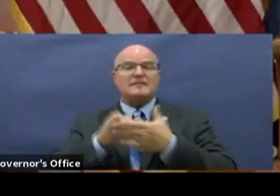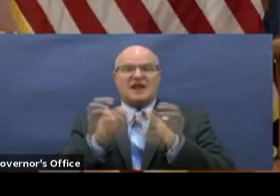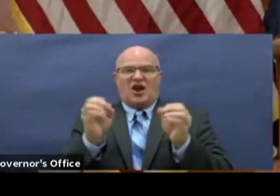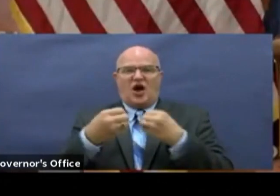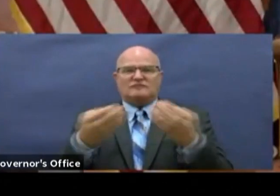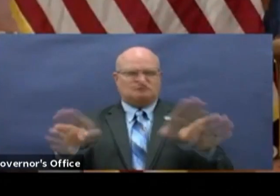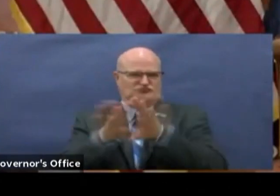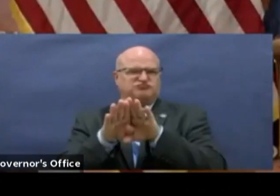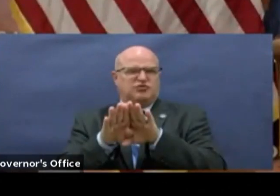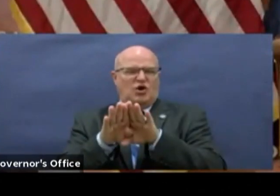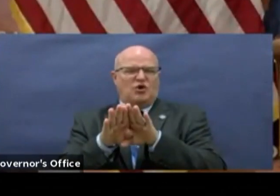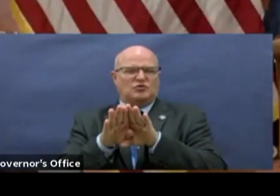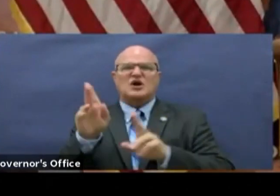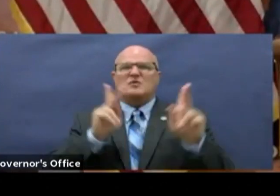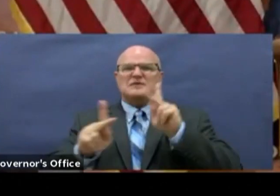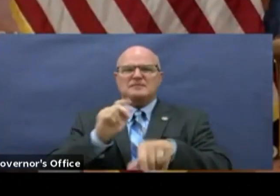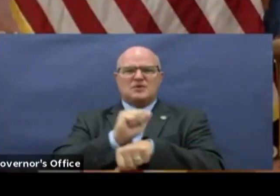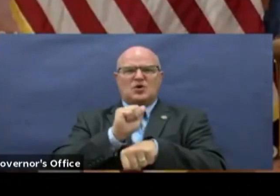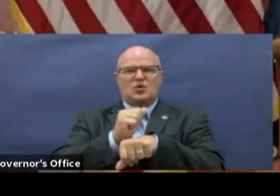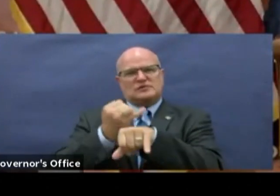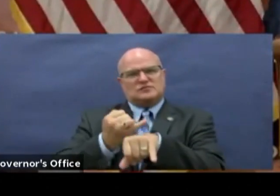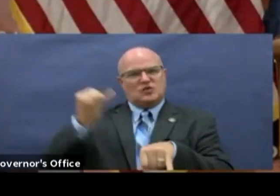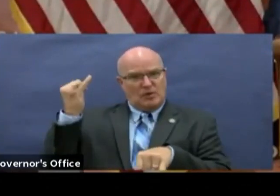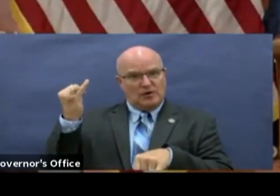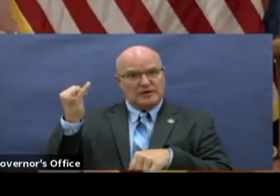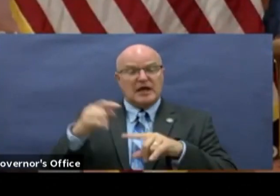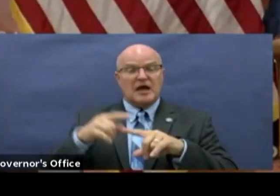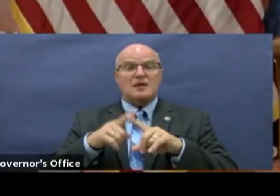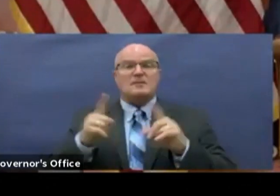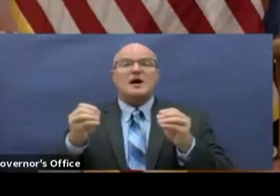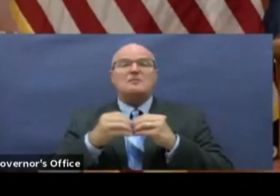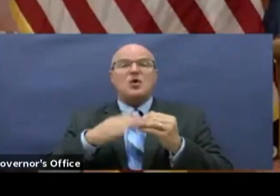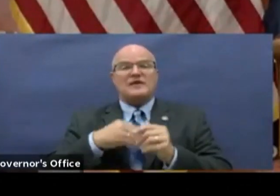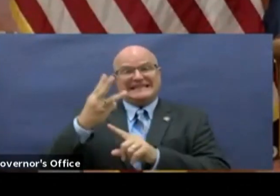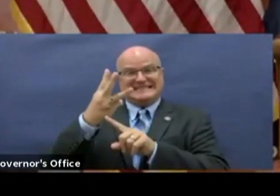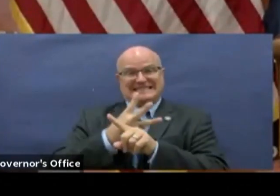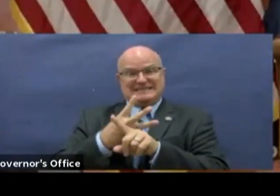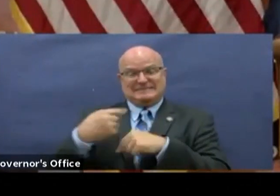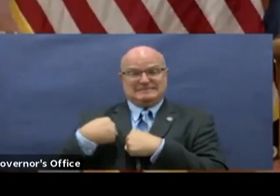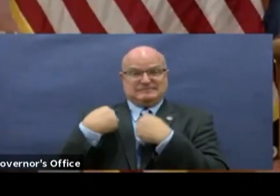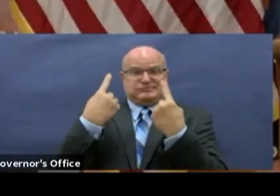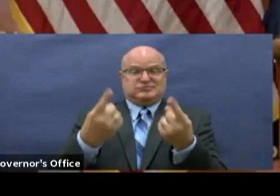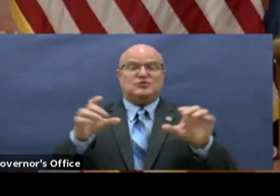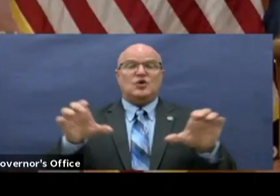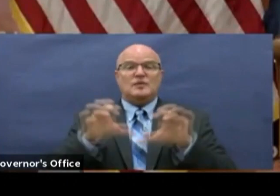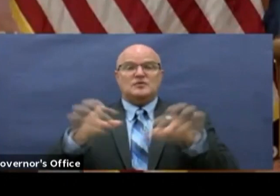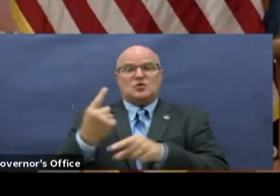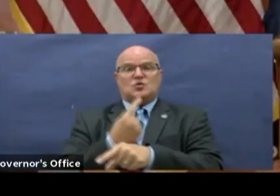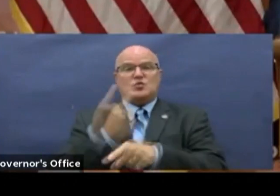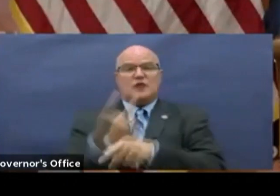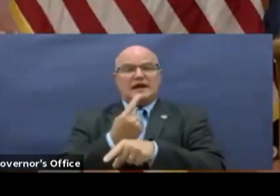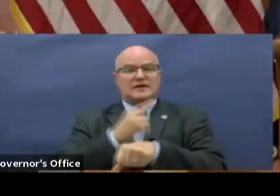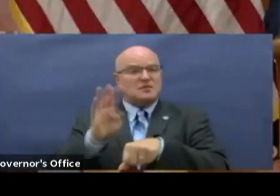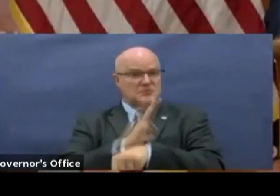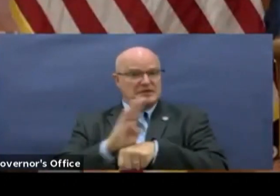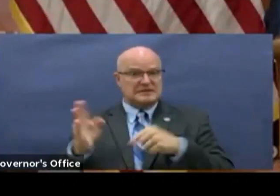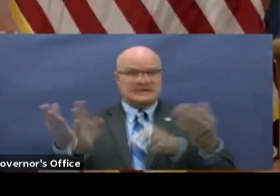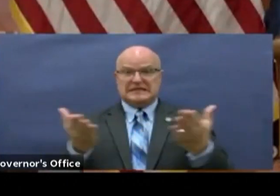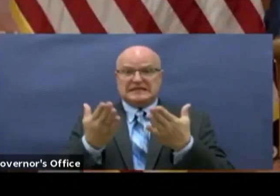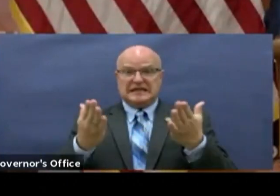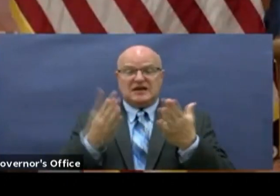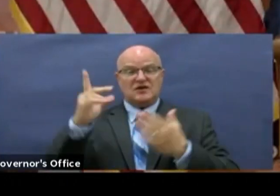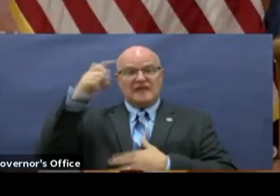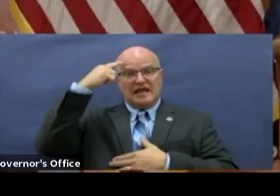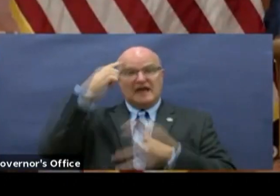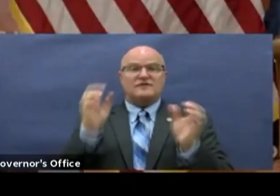was closed as everyone worked remotely. But for more than 6 months, we've been doing regular business here in the